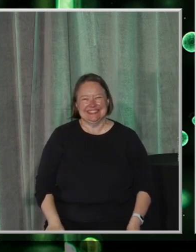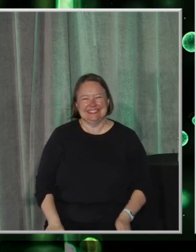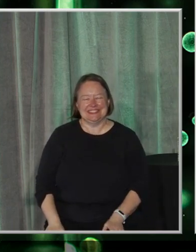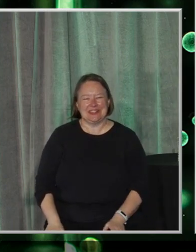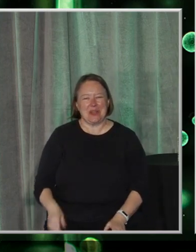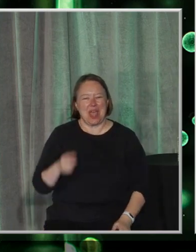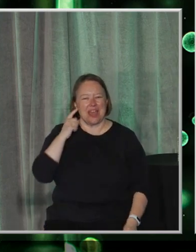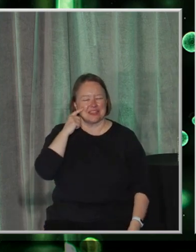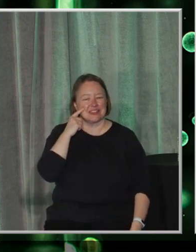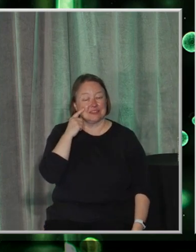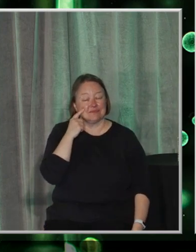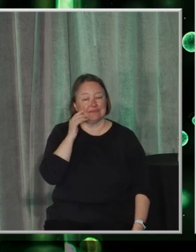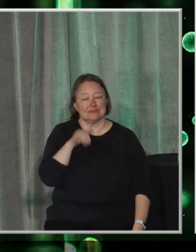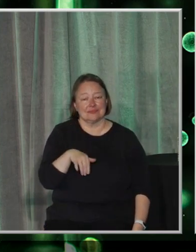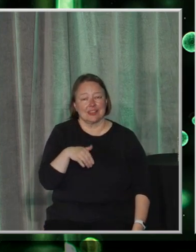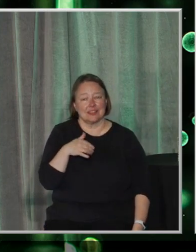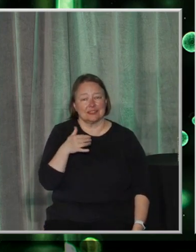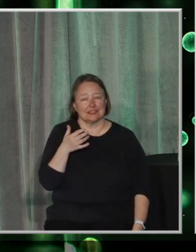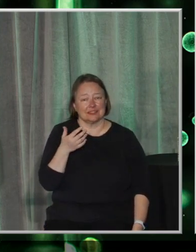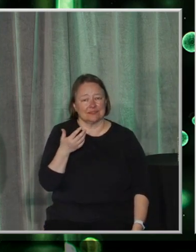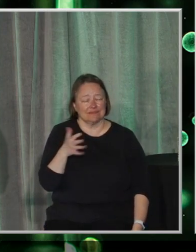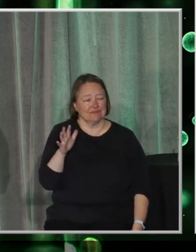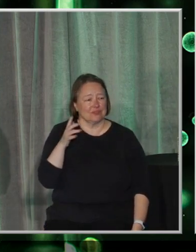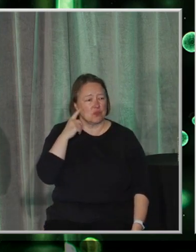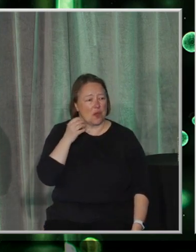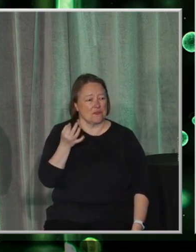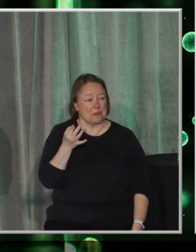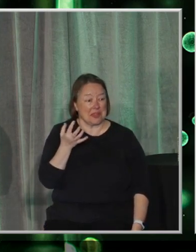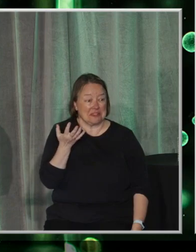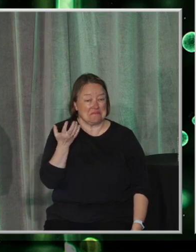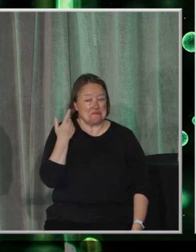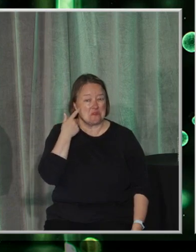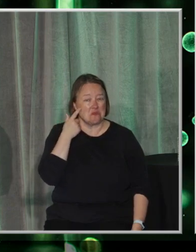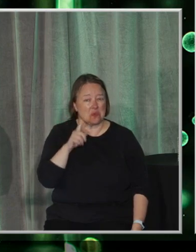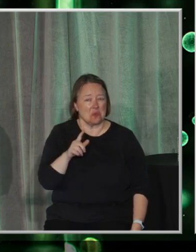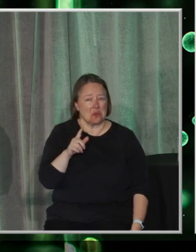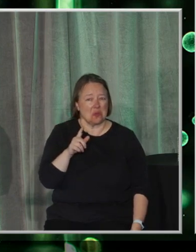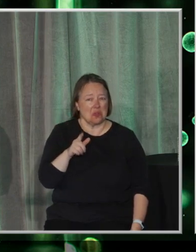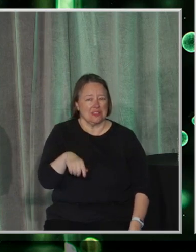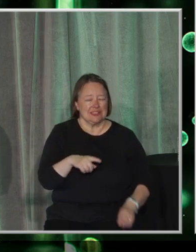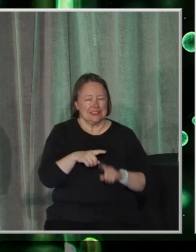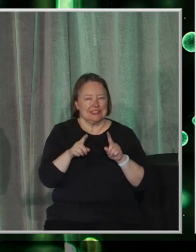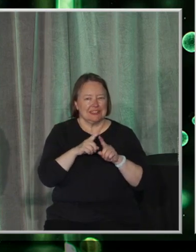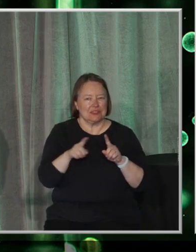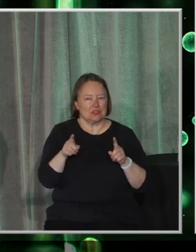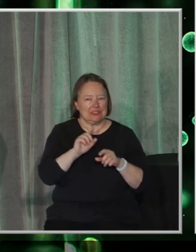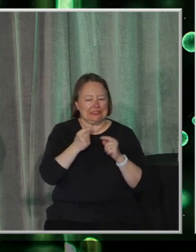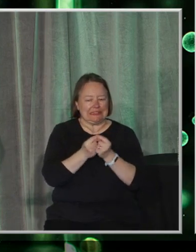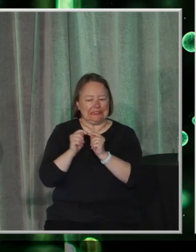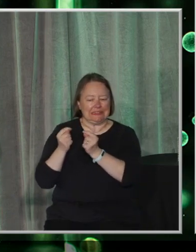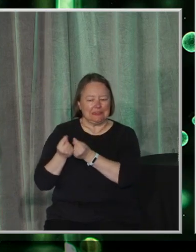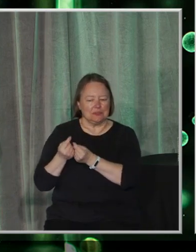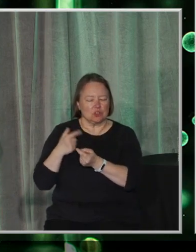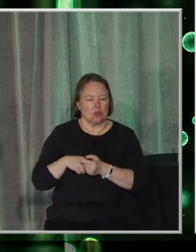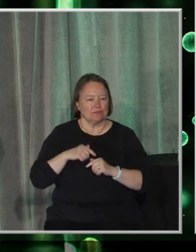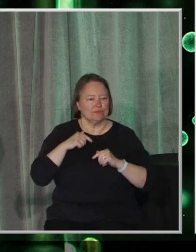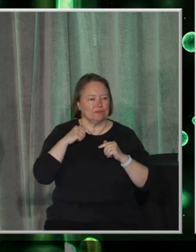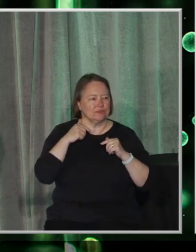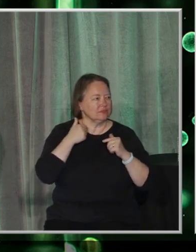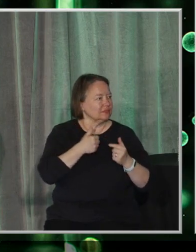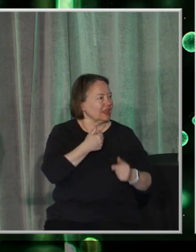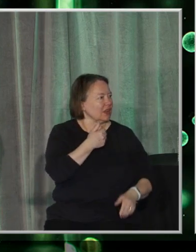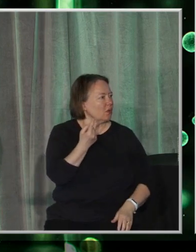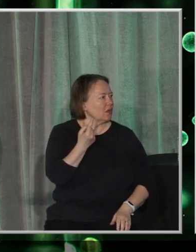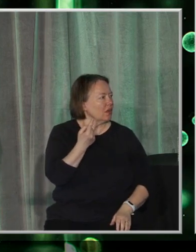So I think that's pretty much us in terms of the feedback for the different teams. So am I handing over to anybody?